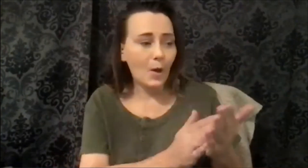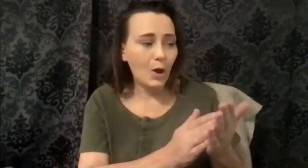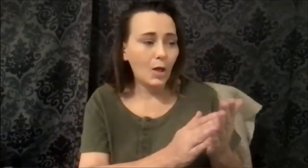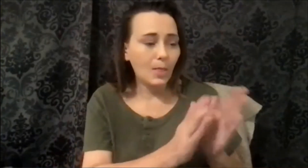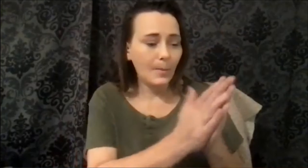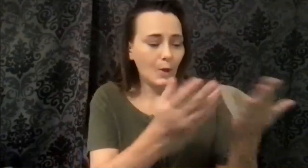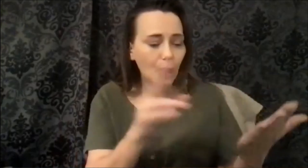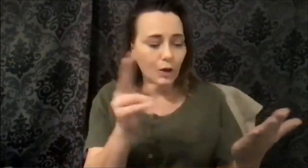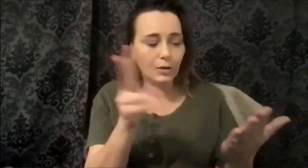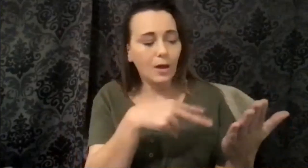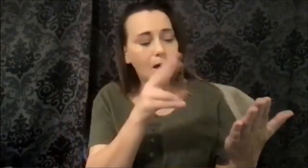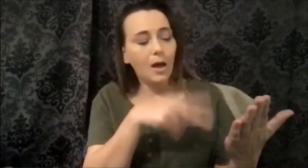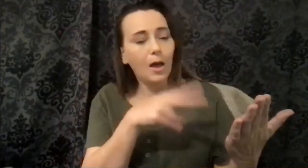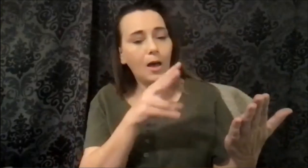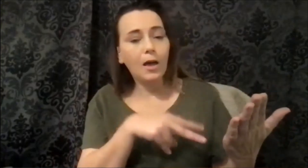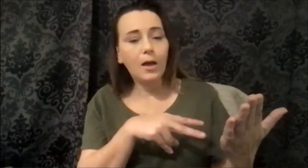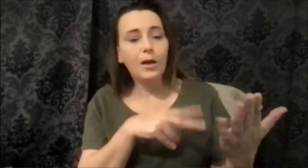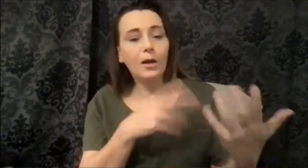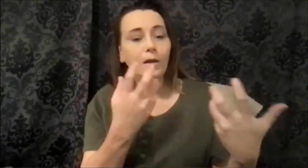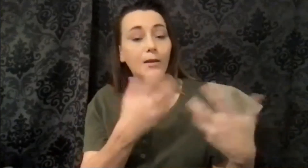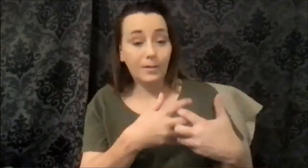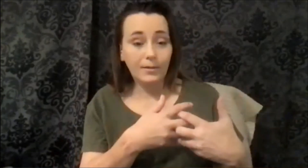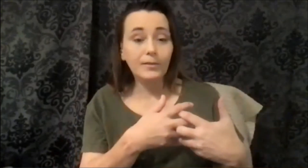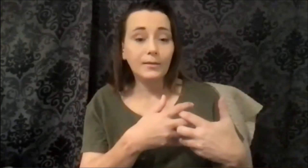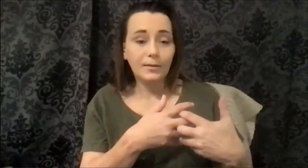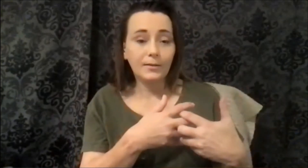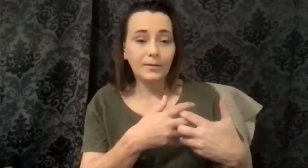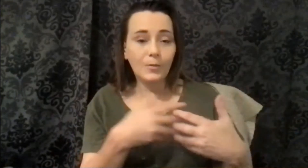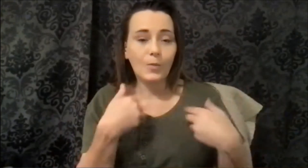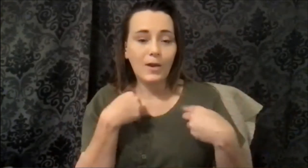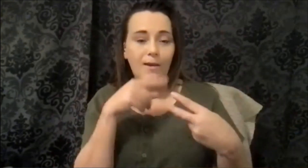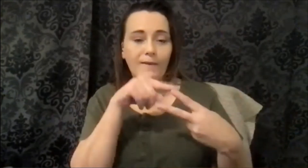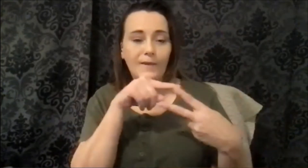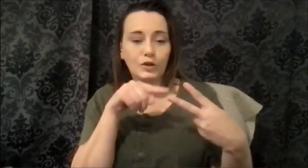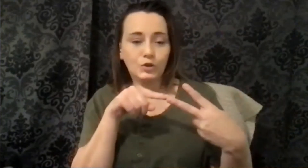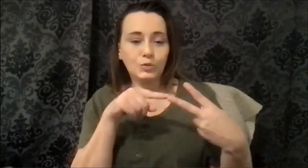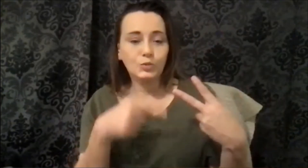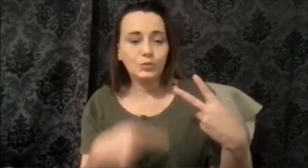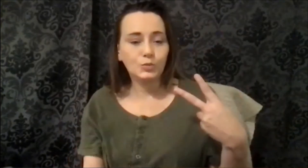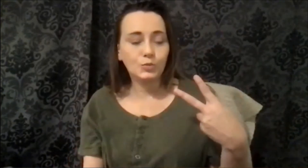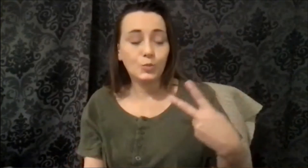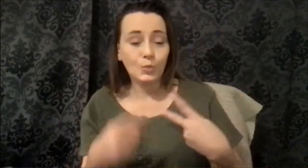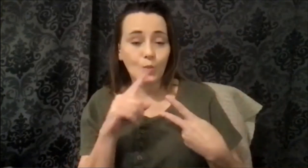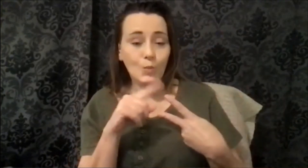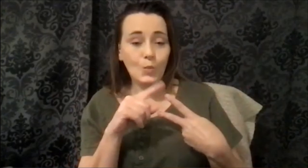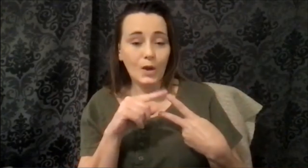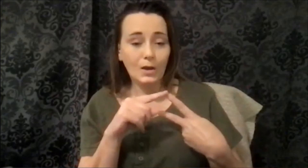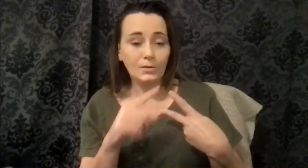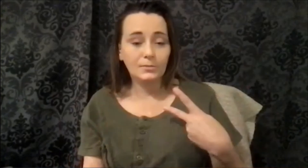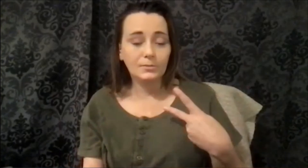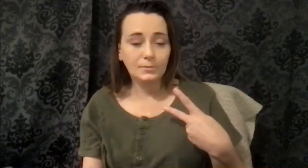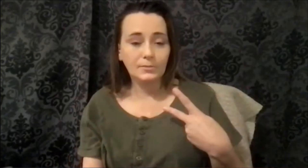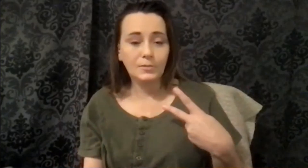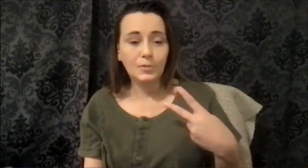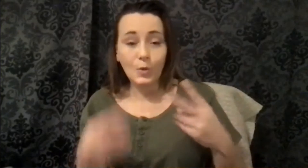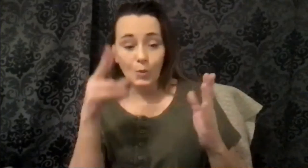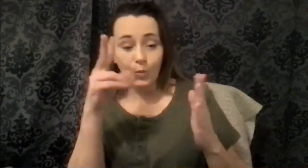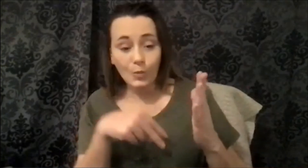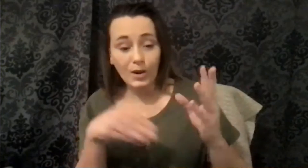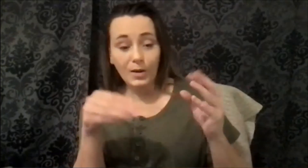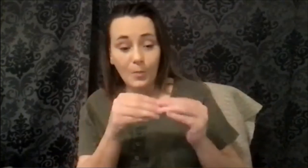from. So we had two points to make, one was get to read more